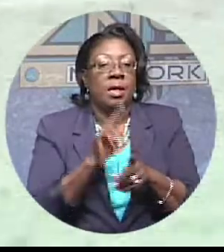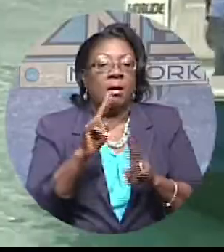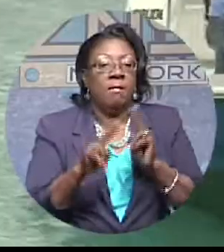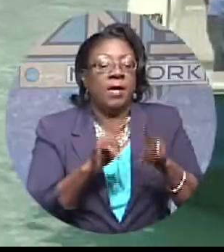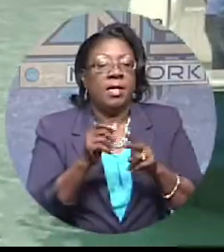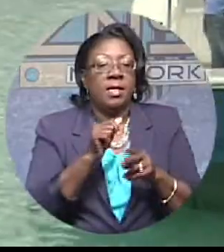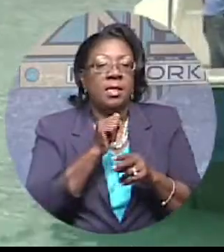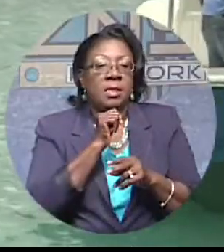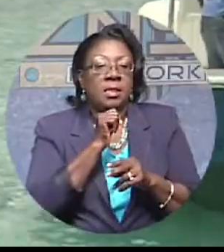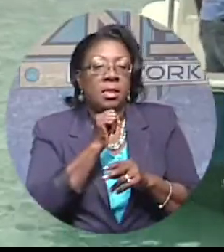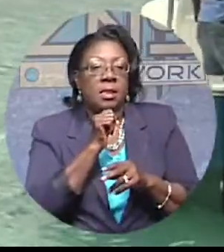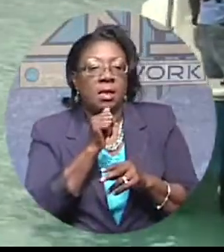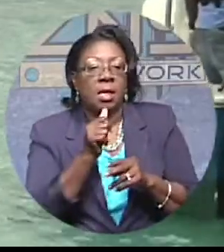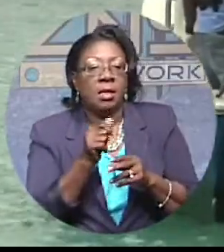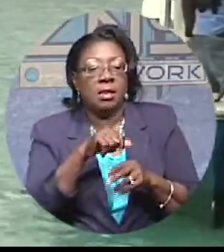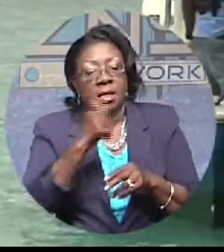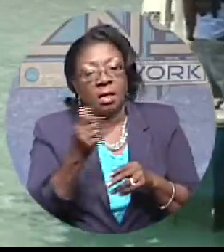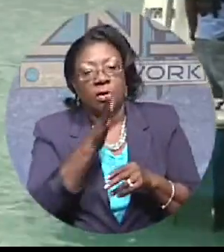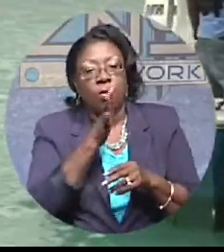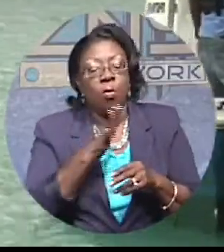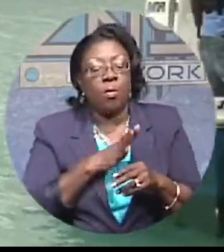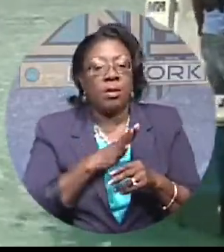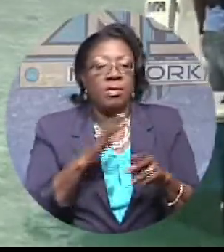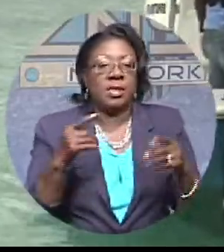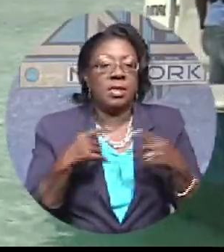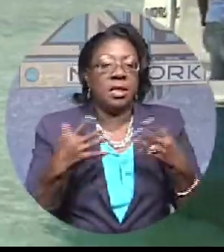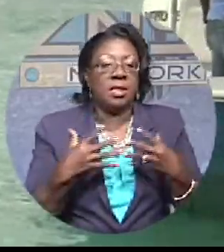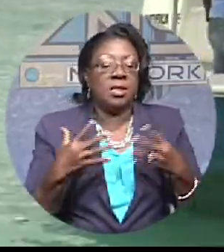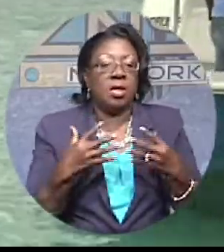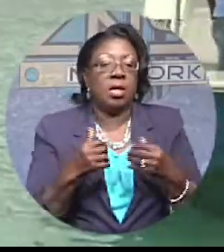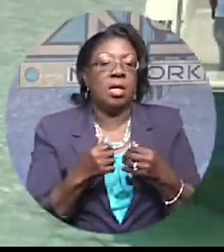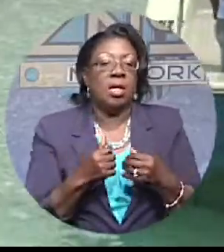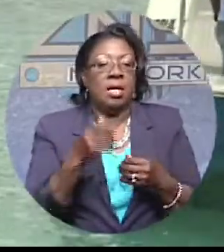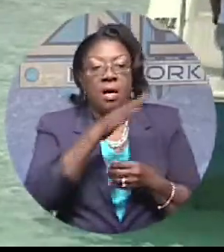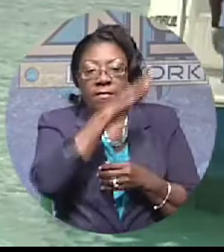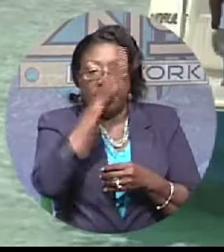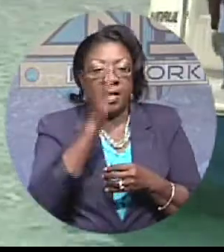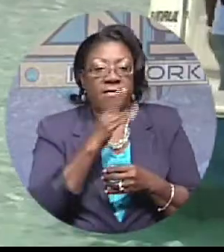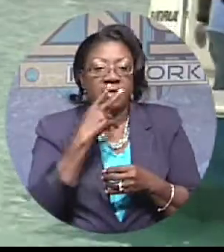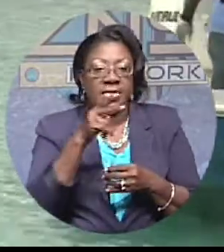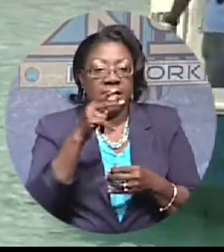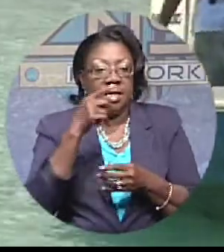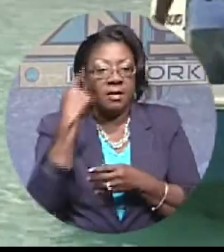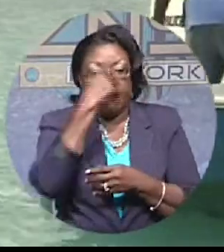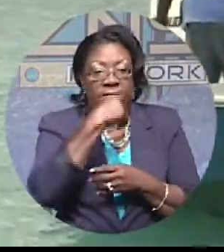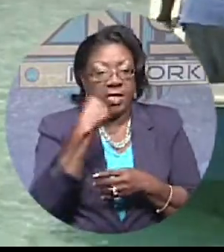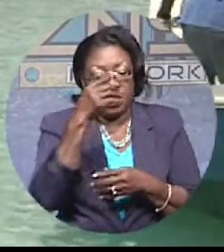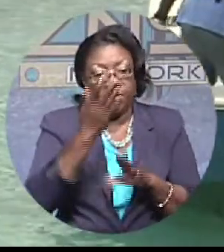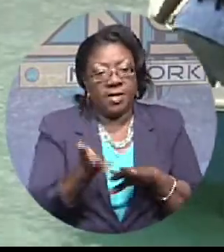Lisa McKenzie and Joycelyn Stubbs were still in shock. I've never seen his face before, never.